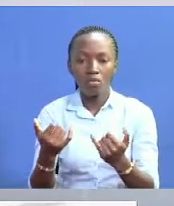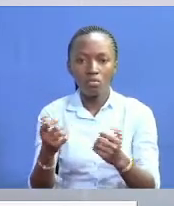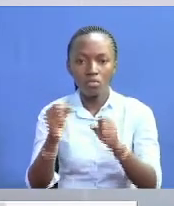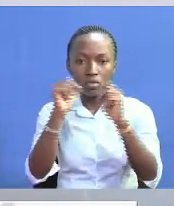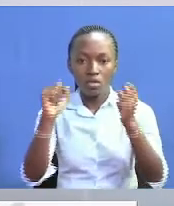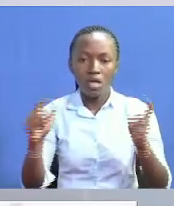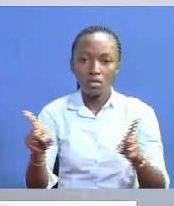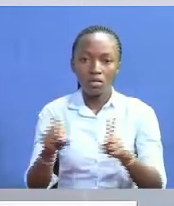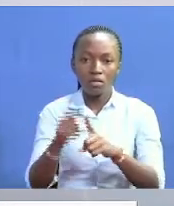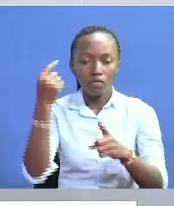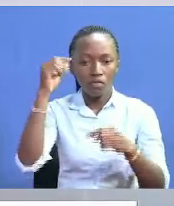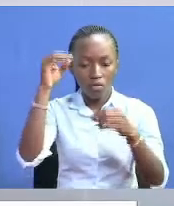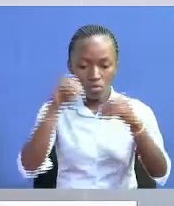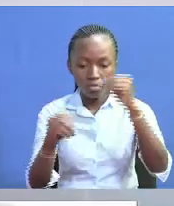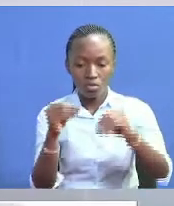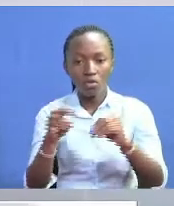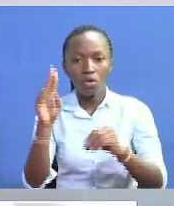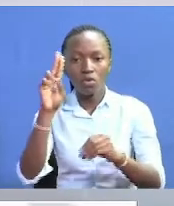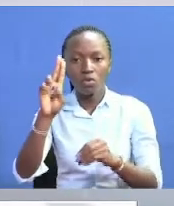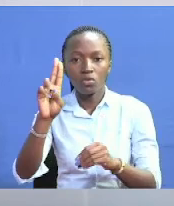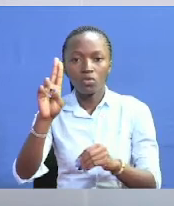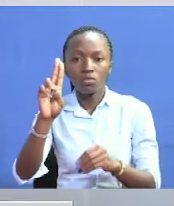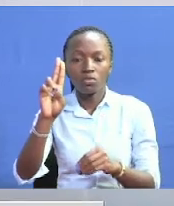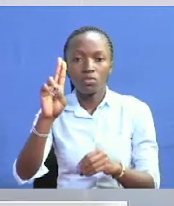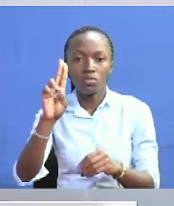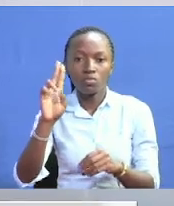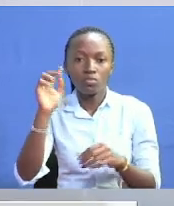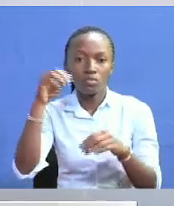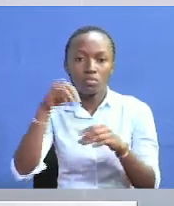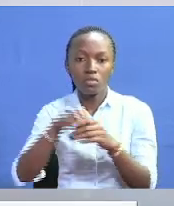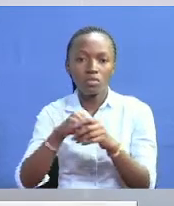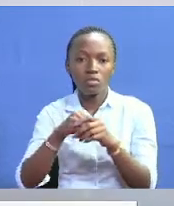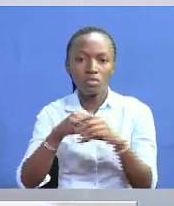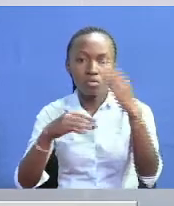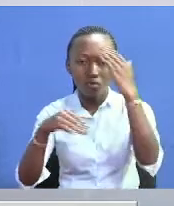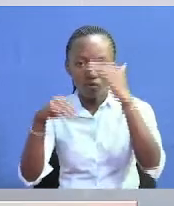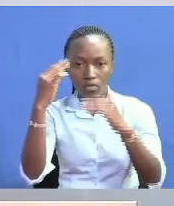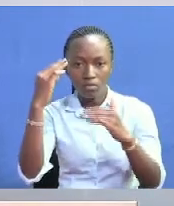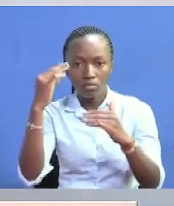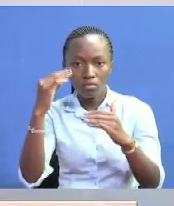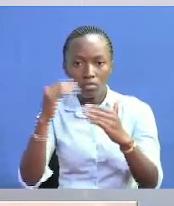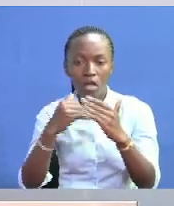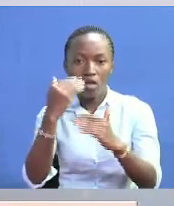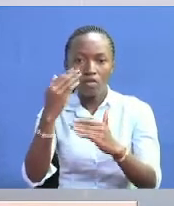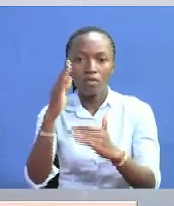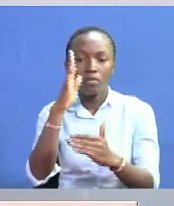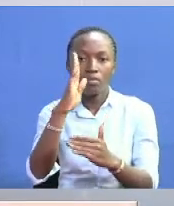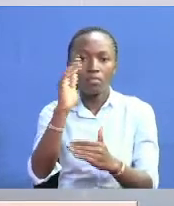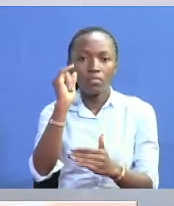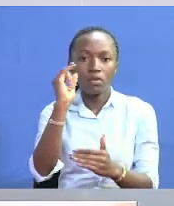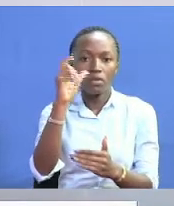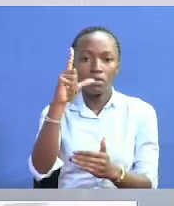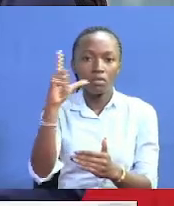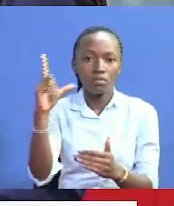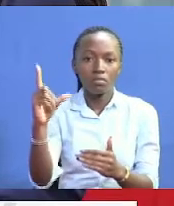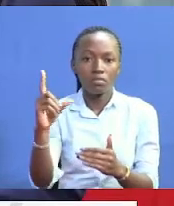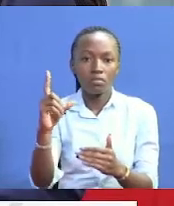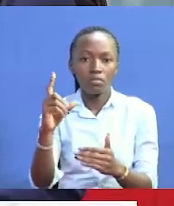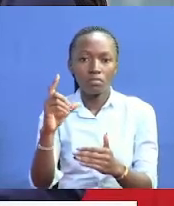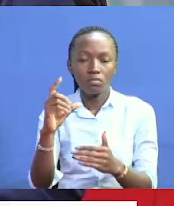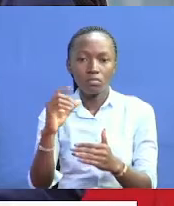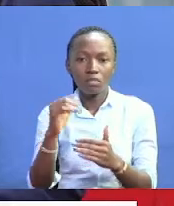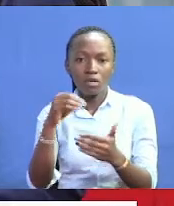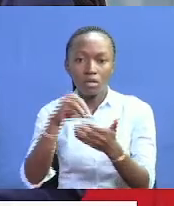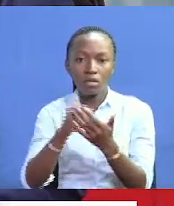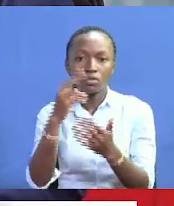in campus following the bill that was introduced in Parliament in 2015 by the then MP for